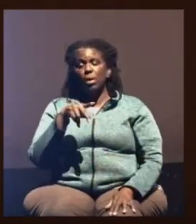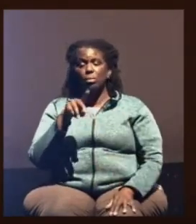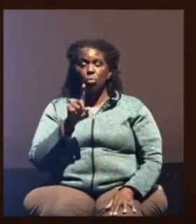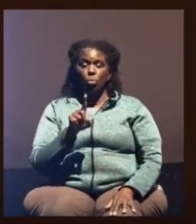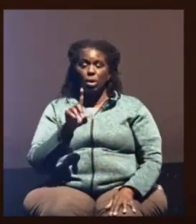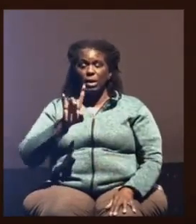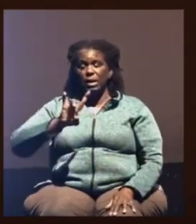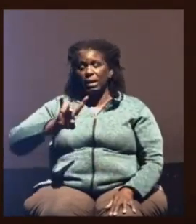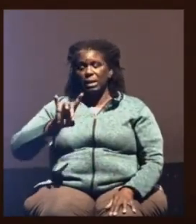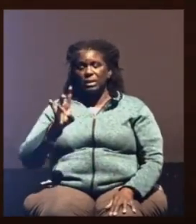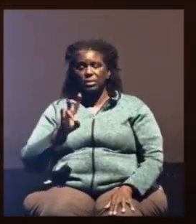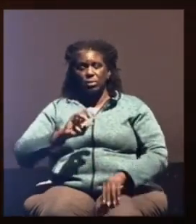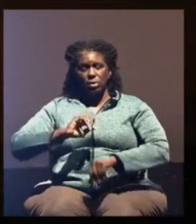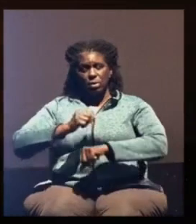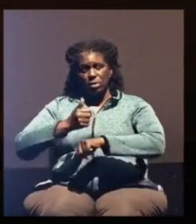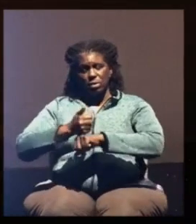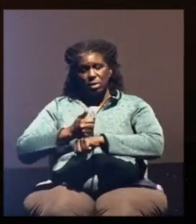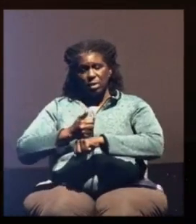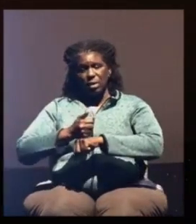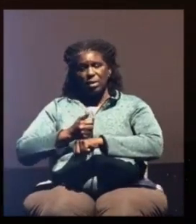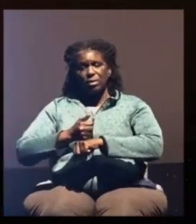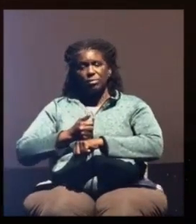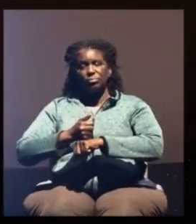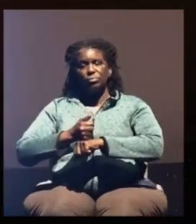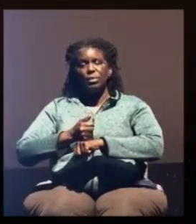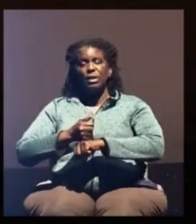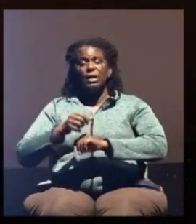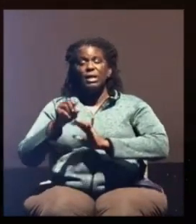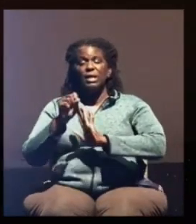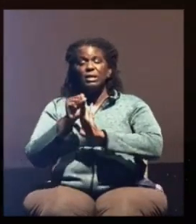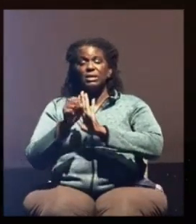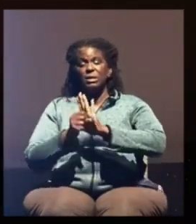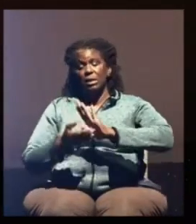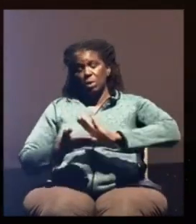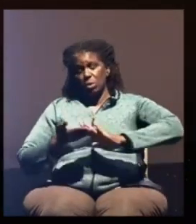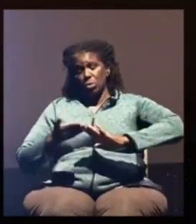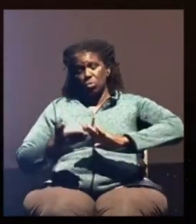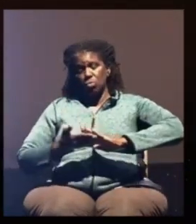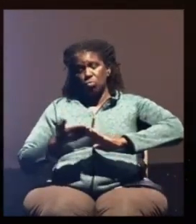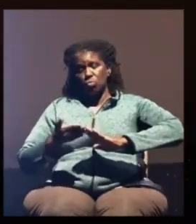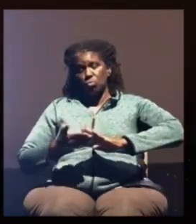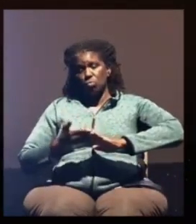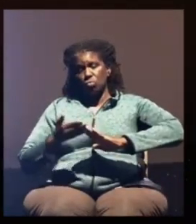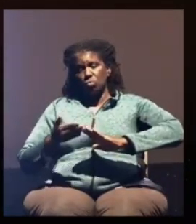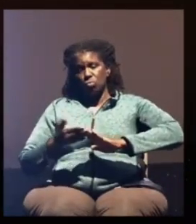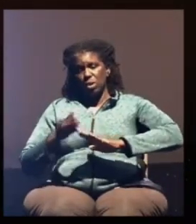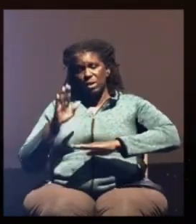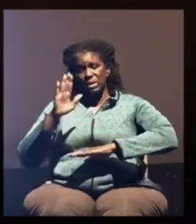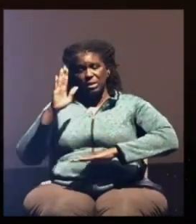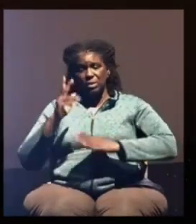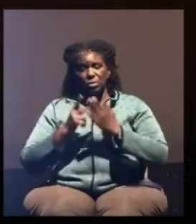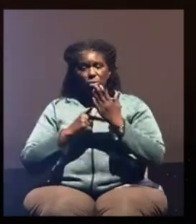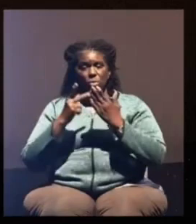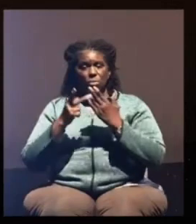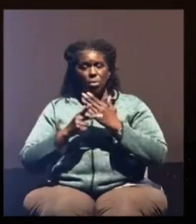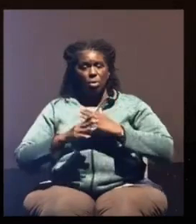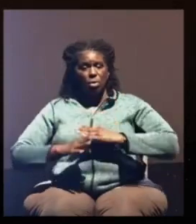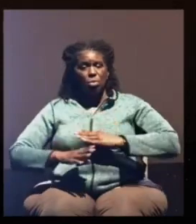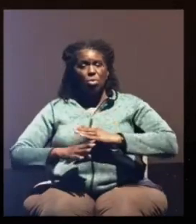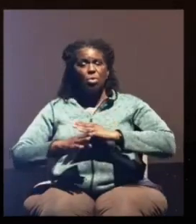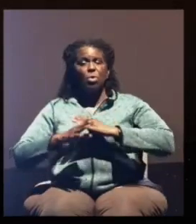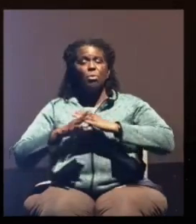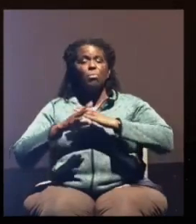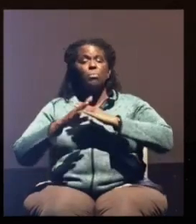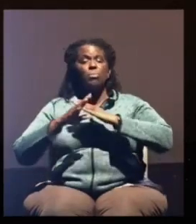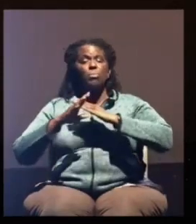was to establish a state-run citizenship screening system to prohibit undocumented immigrants from using non-emergency health